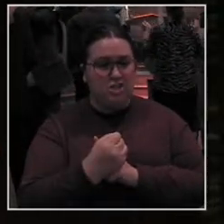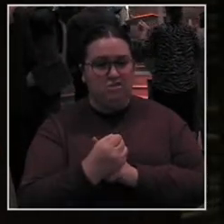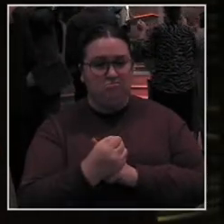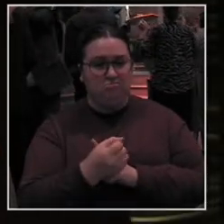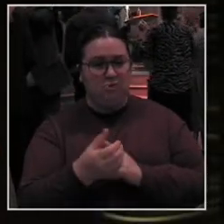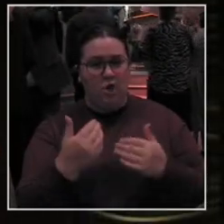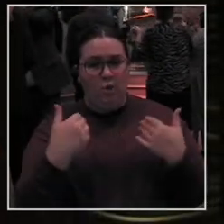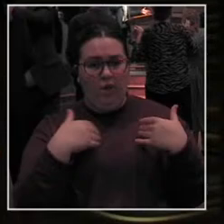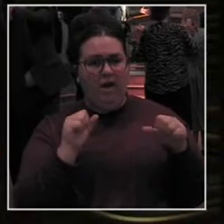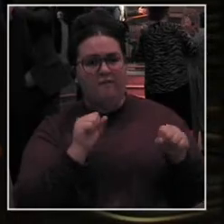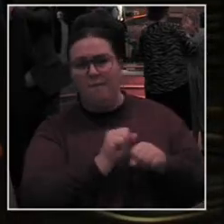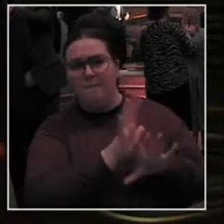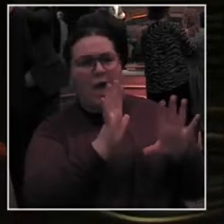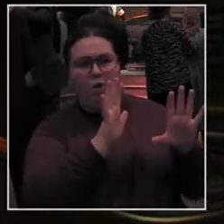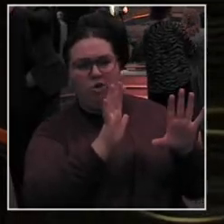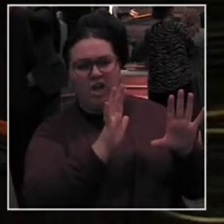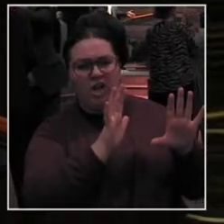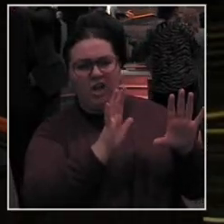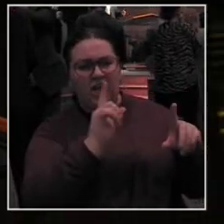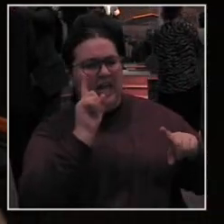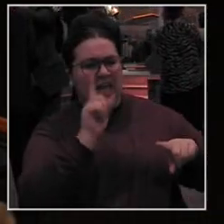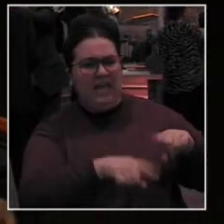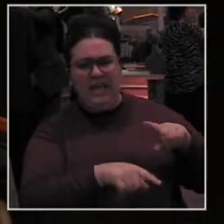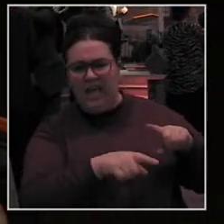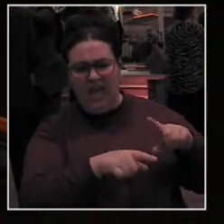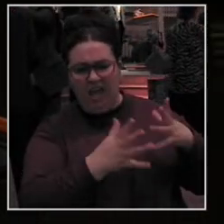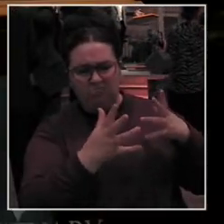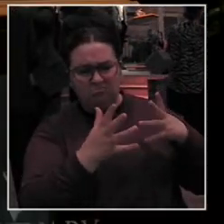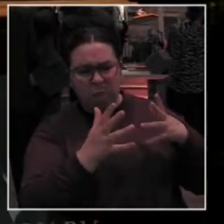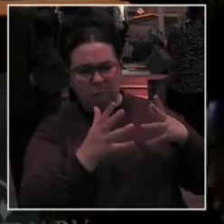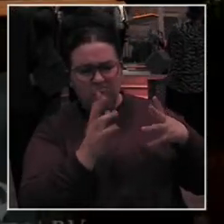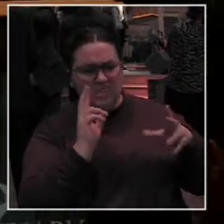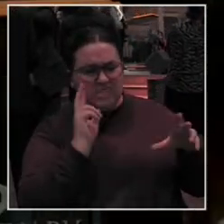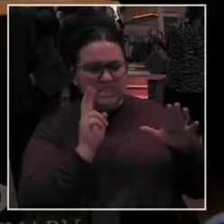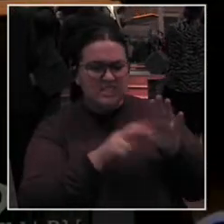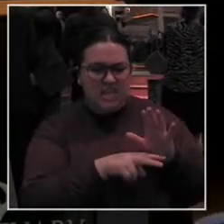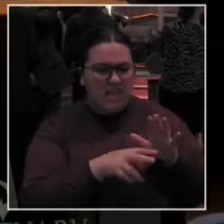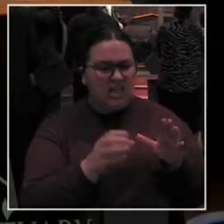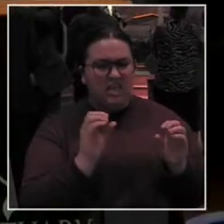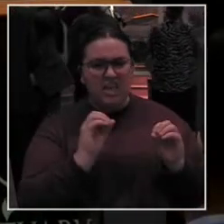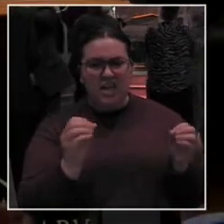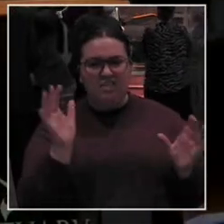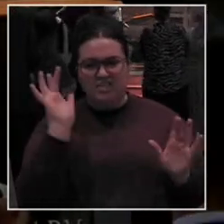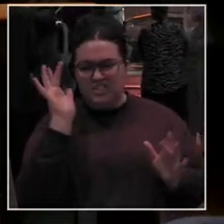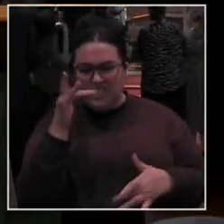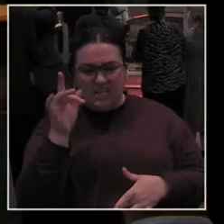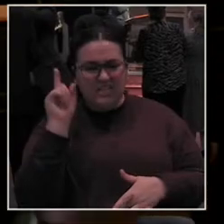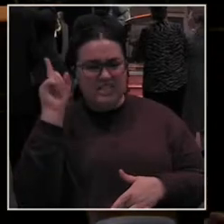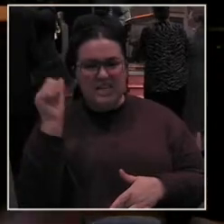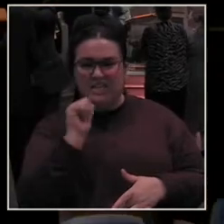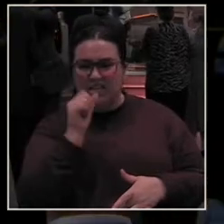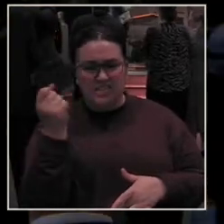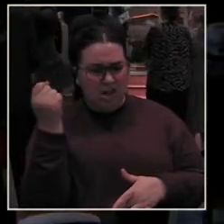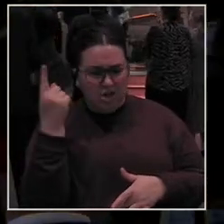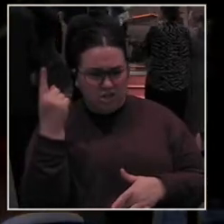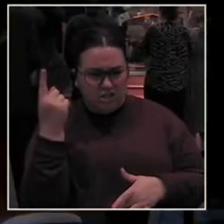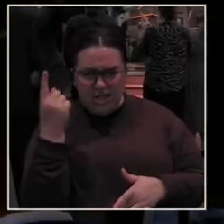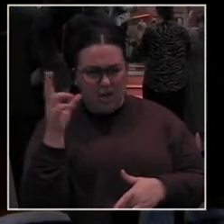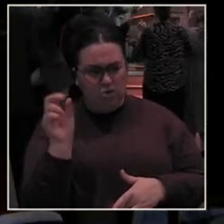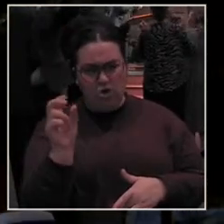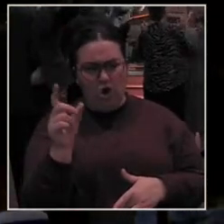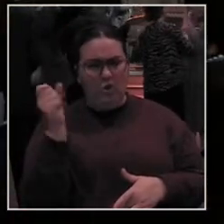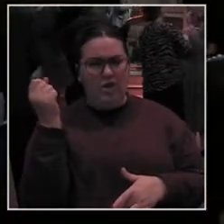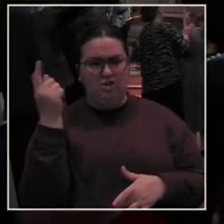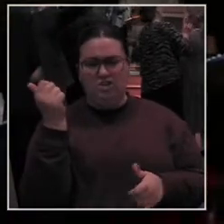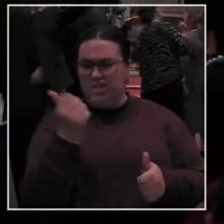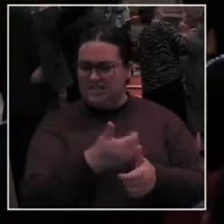tall. There's not a river too wide. There's not a sickness. There's not a sin too. Glory to God. He can change everything.